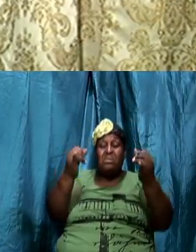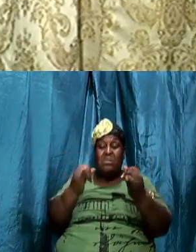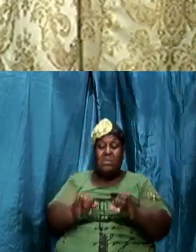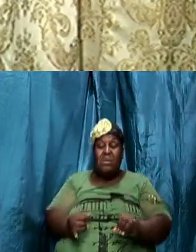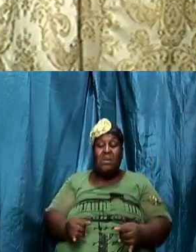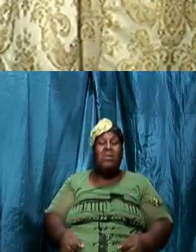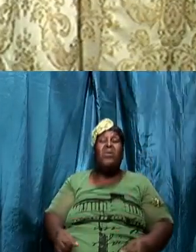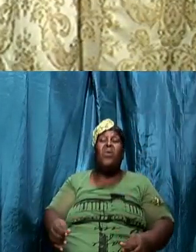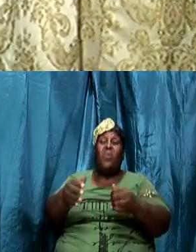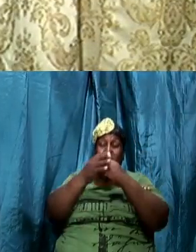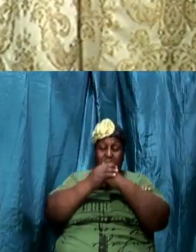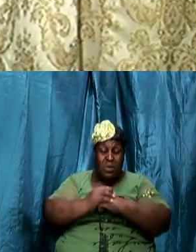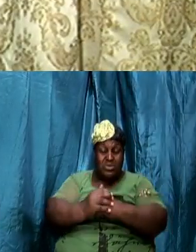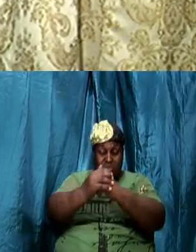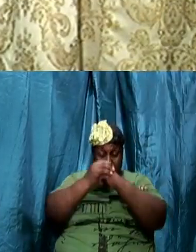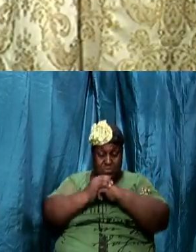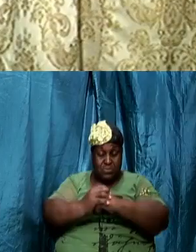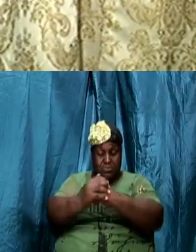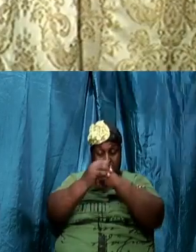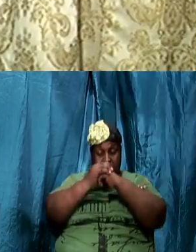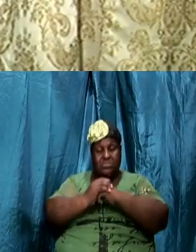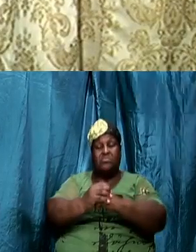worshiping.